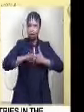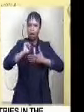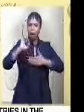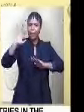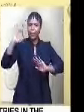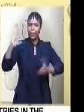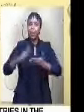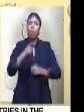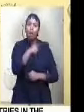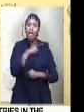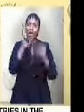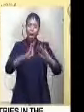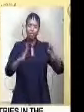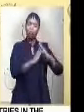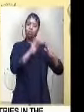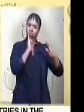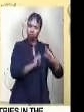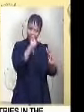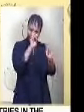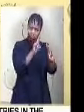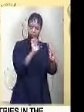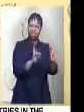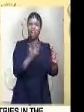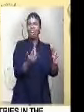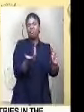increase has been around 4%.